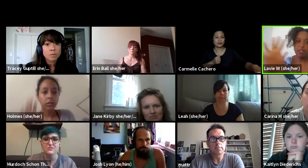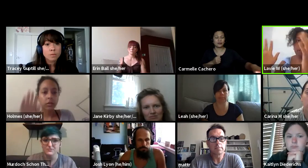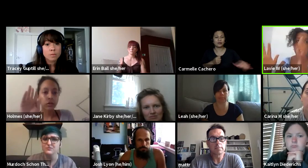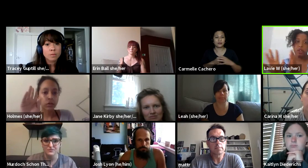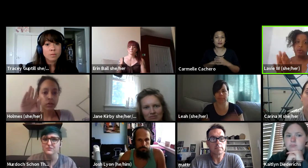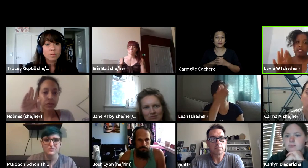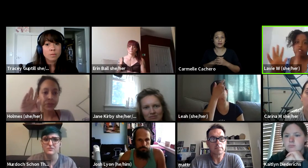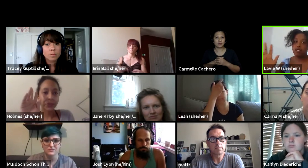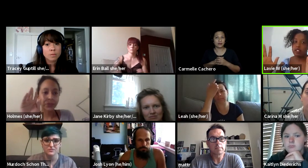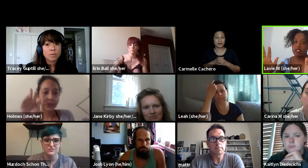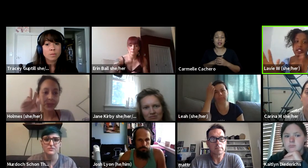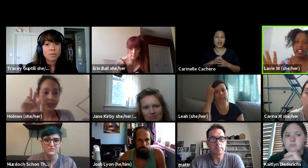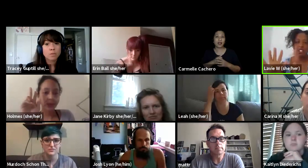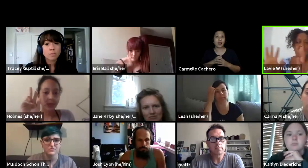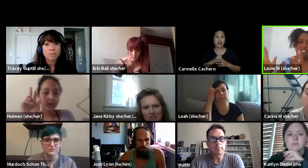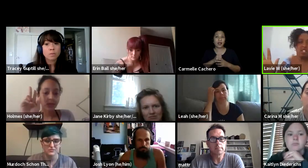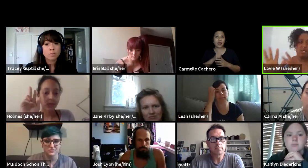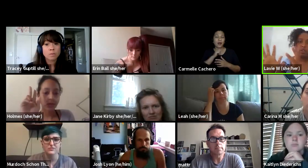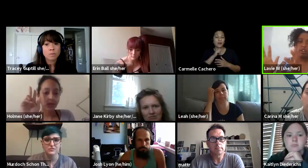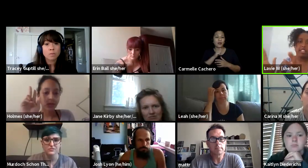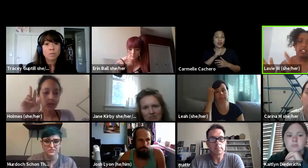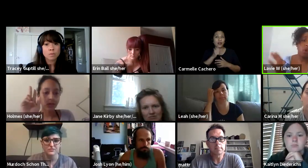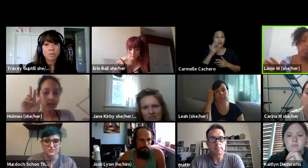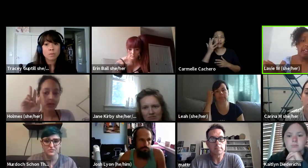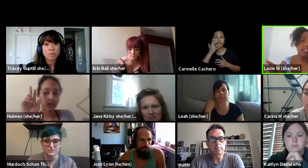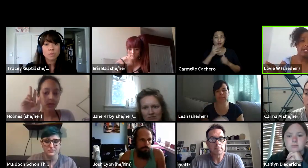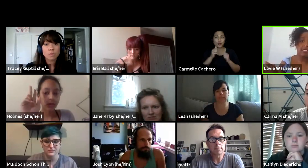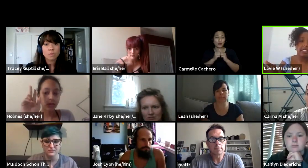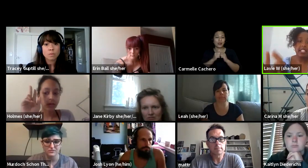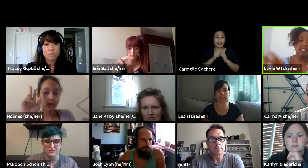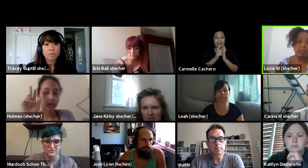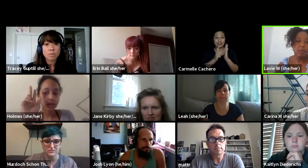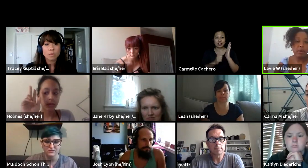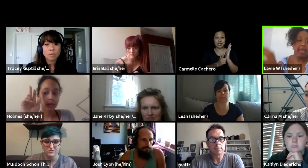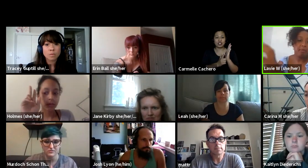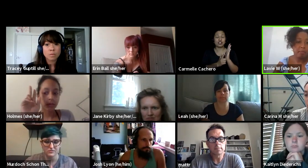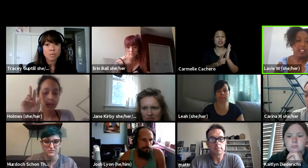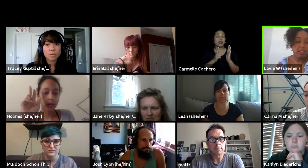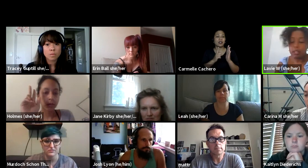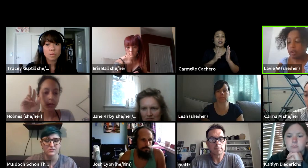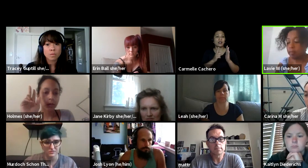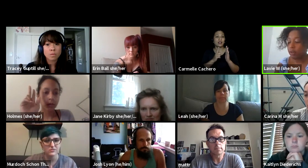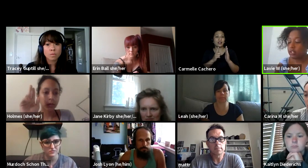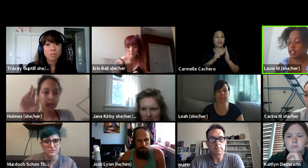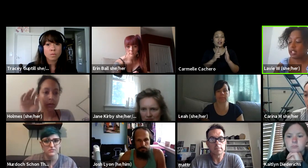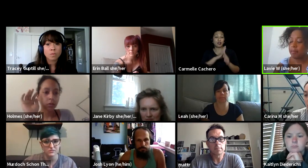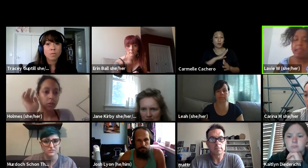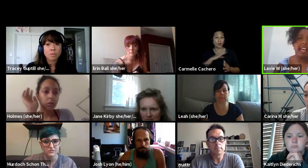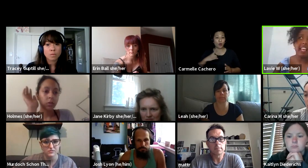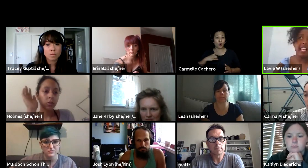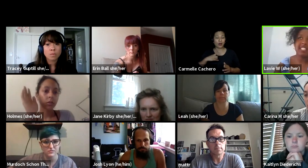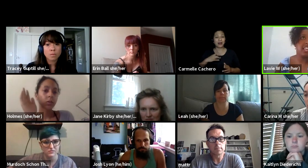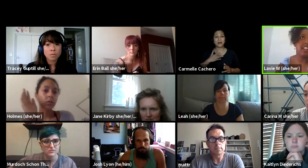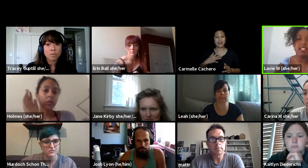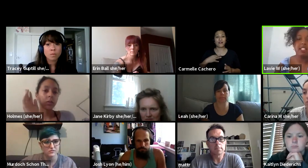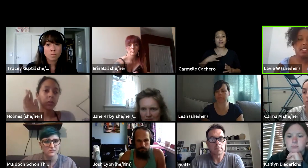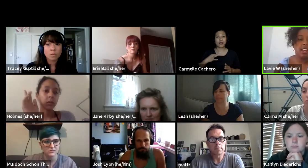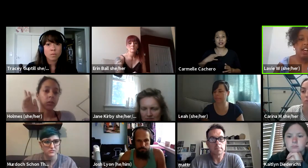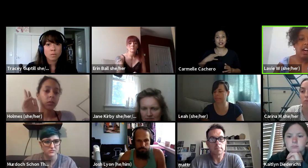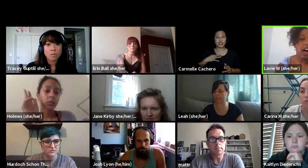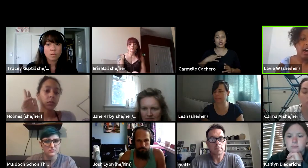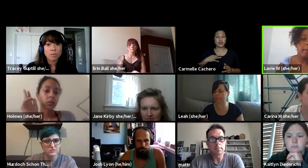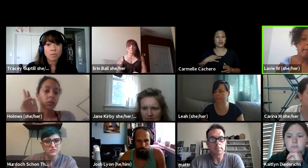not familiar with the legislation, or I didn't know that legally people can't be paid to be on boards. And I mean, I guess that kind of